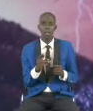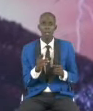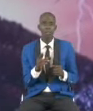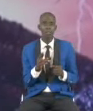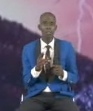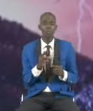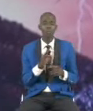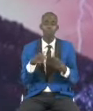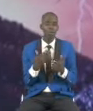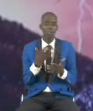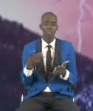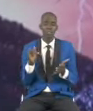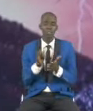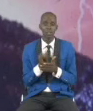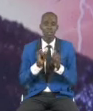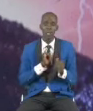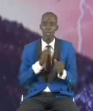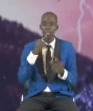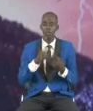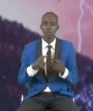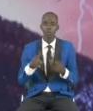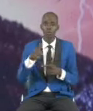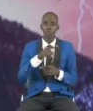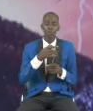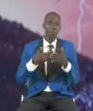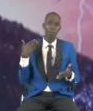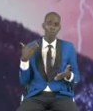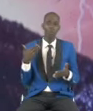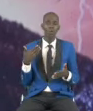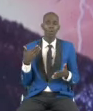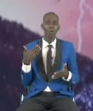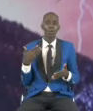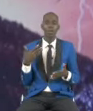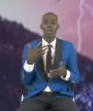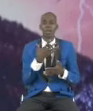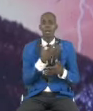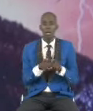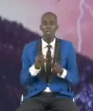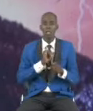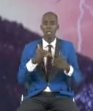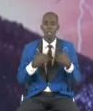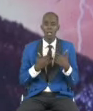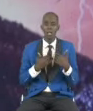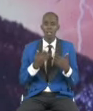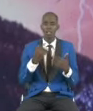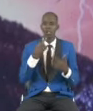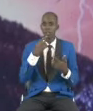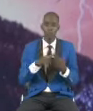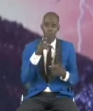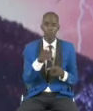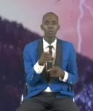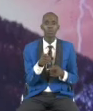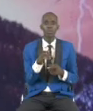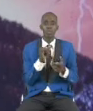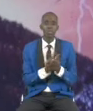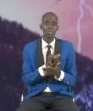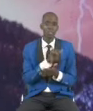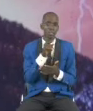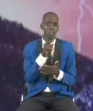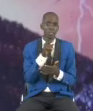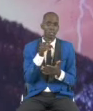I tell you before, as I have told you in time past, that they which